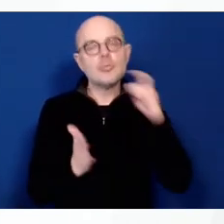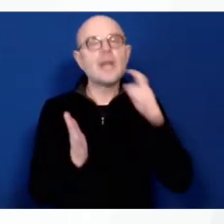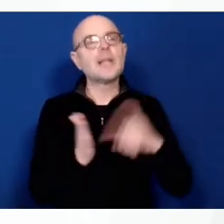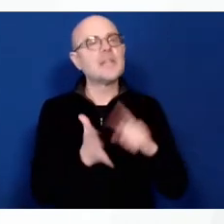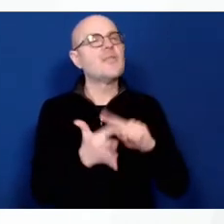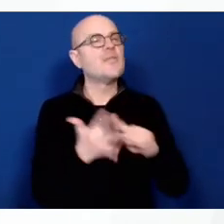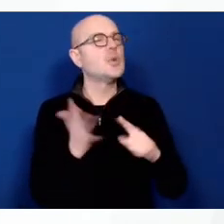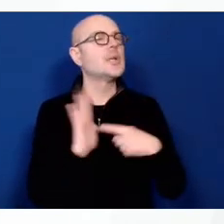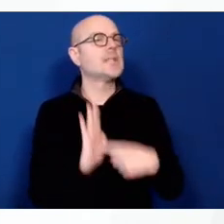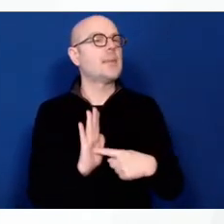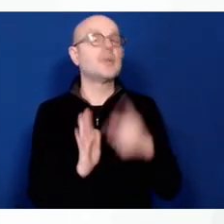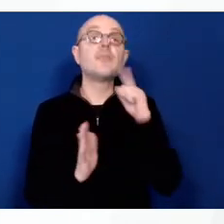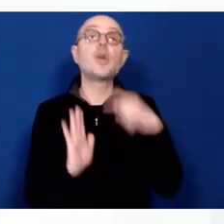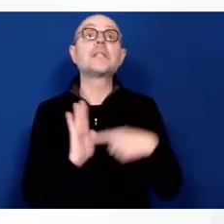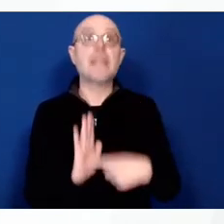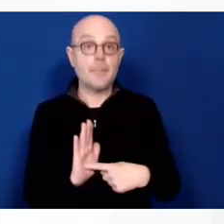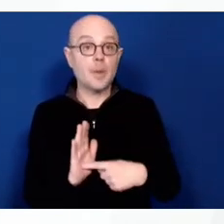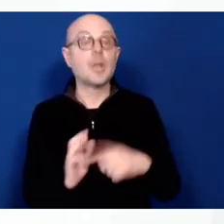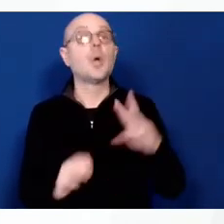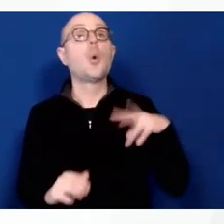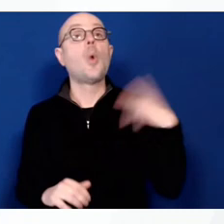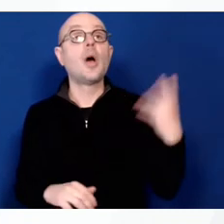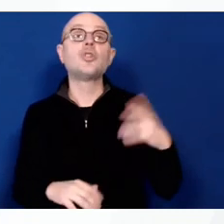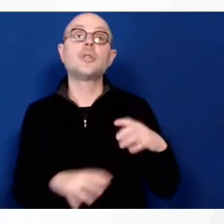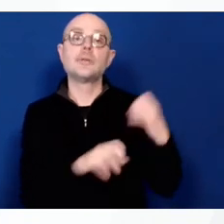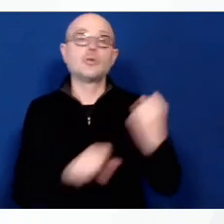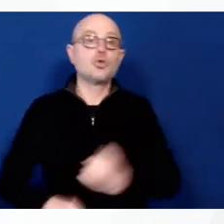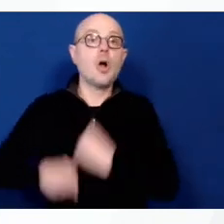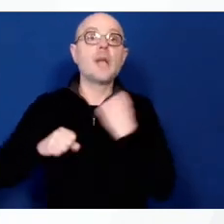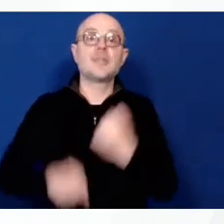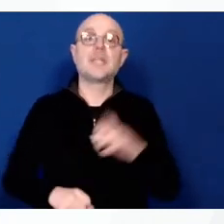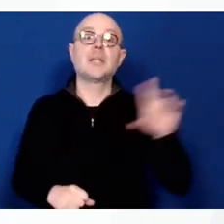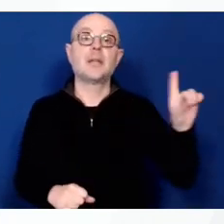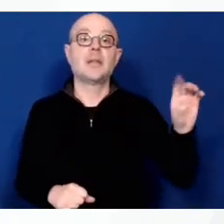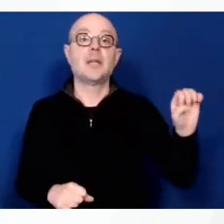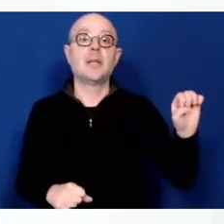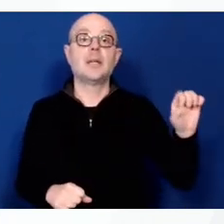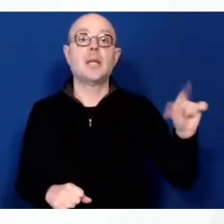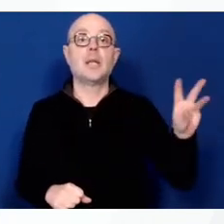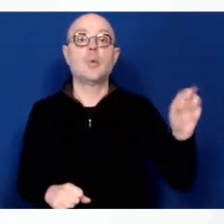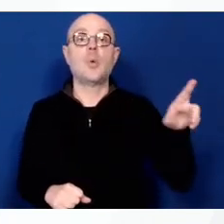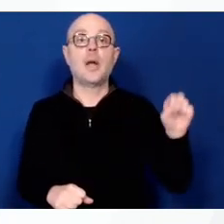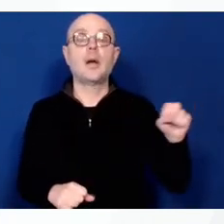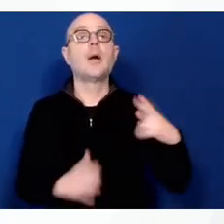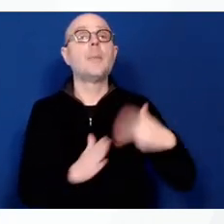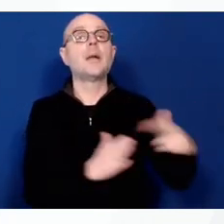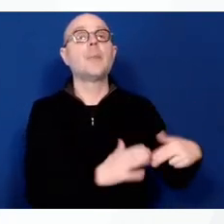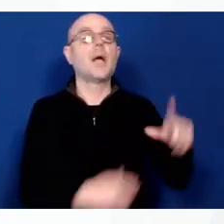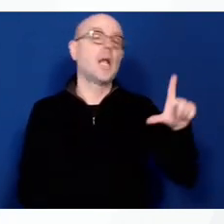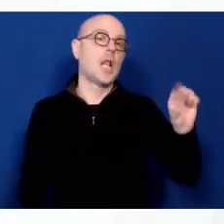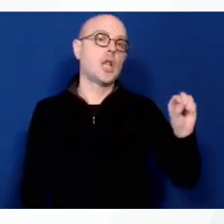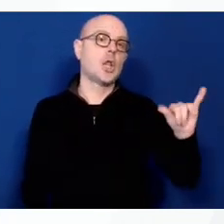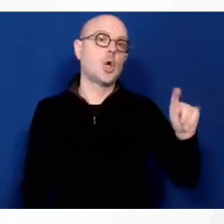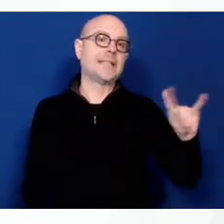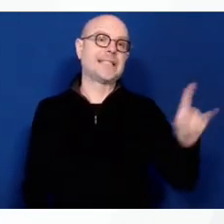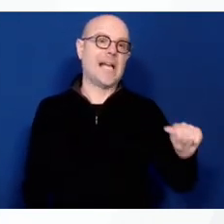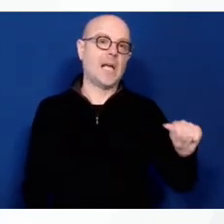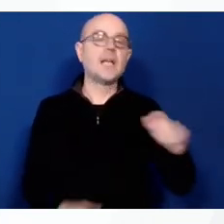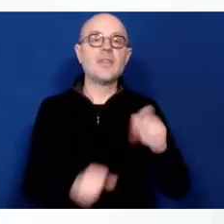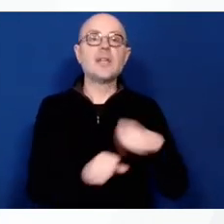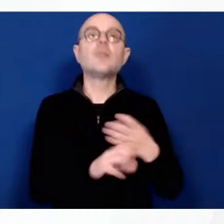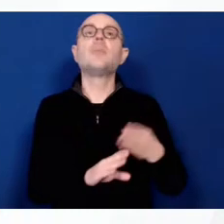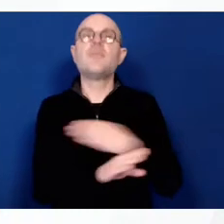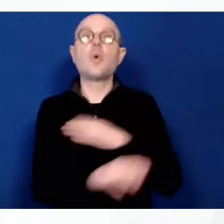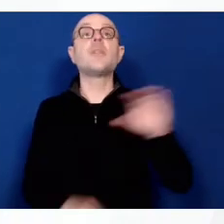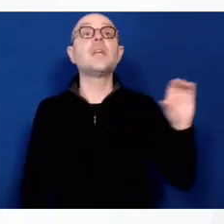this iconic scene of Washington crossing the Delaware, painted by the artist Emanuel Leutze in the years leading up to the Civil War.